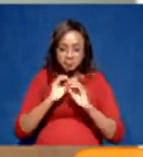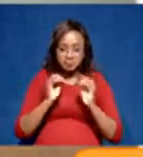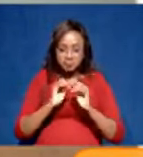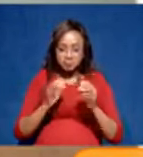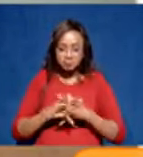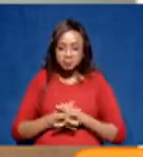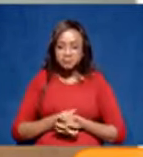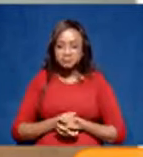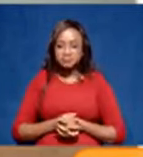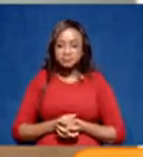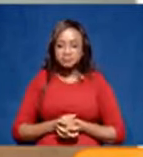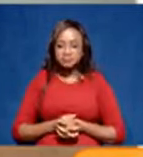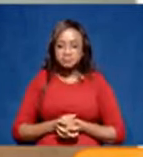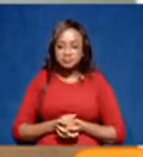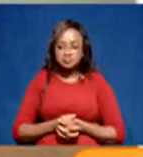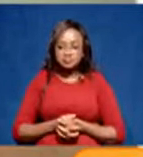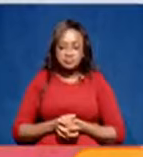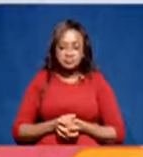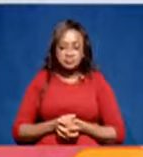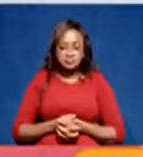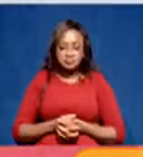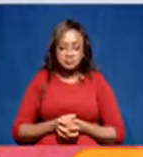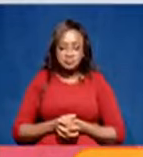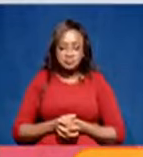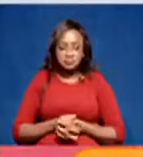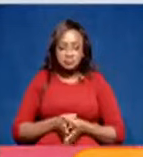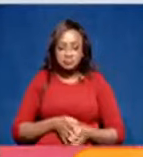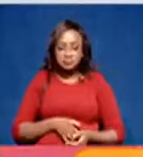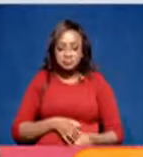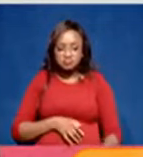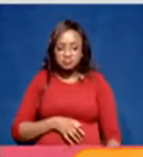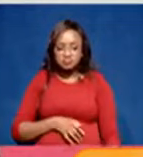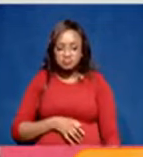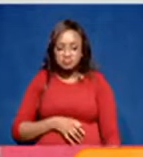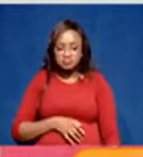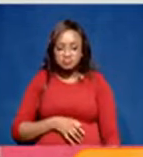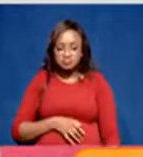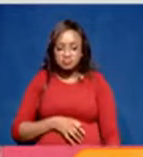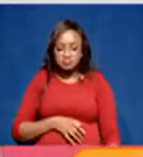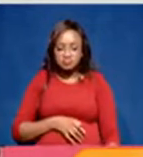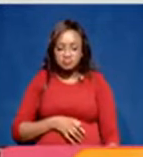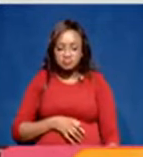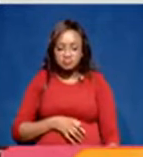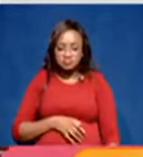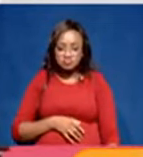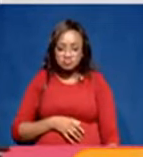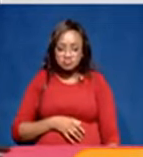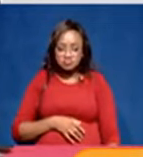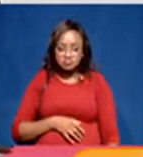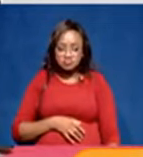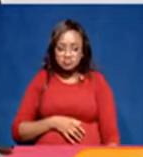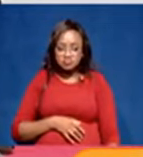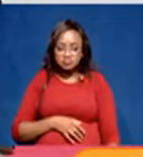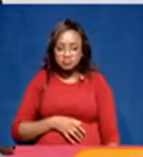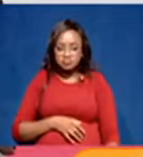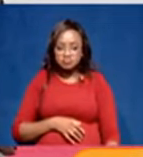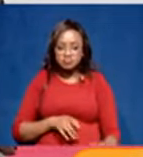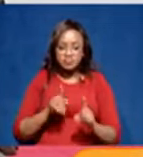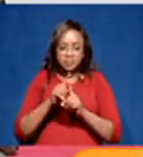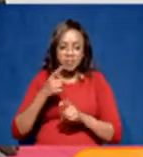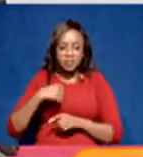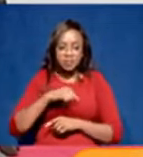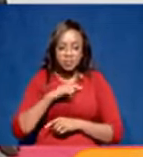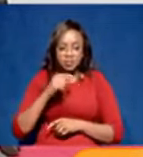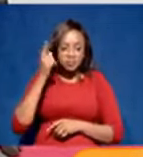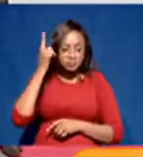them. Let me take you back to the question of contributions. Yesterday, I asked you the question, how soon you expect it to take effect? And you